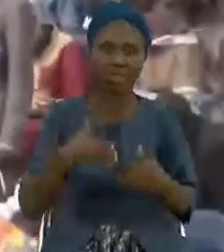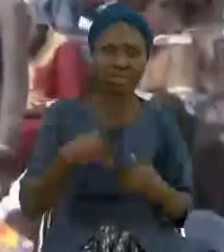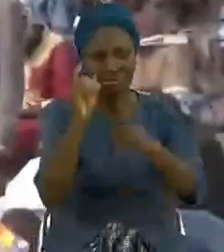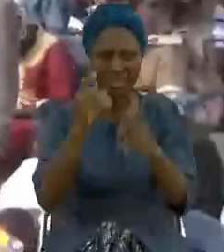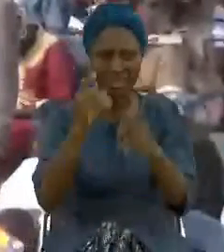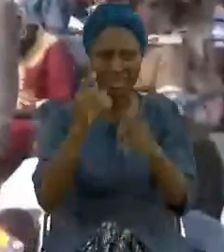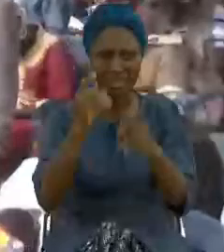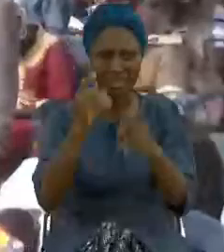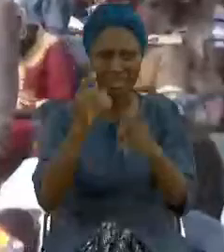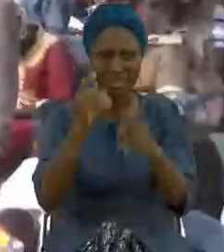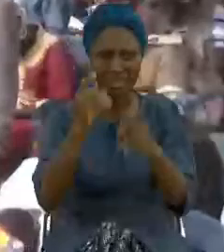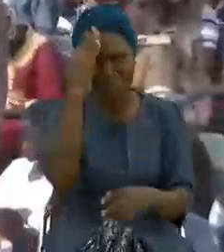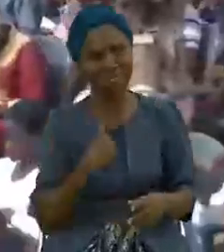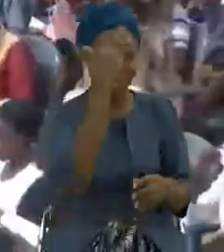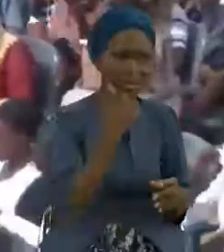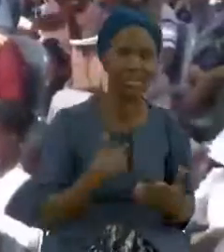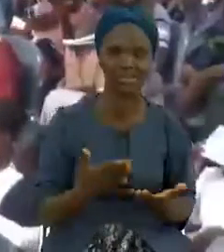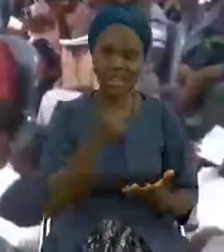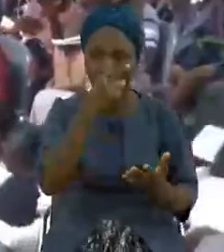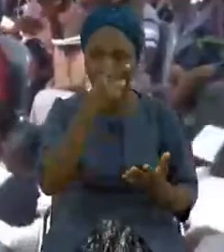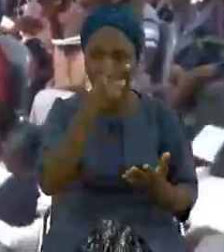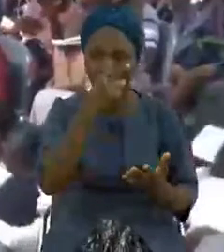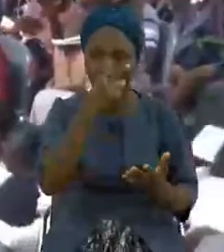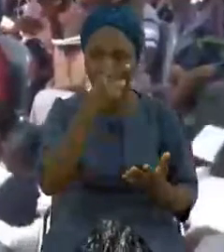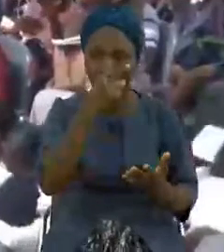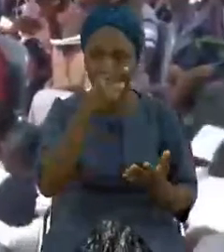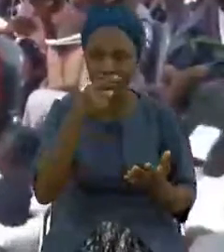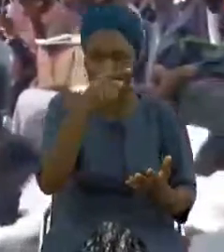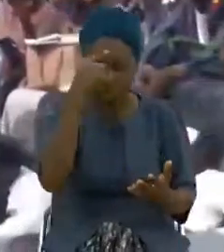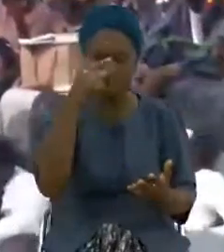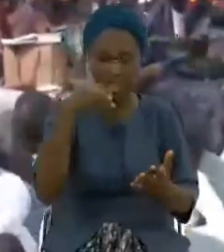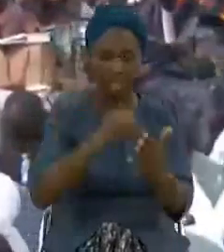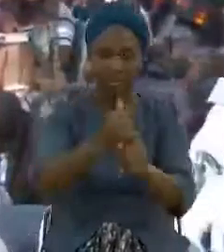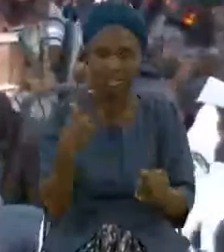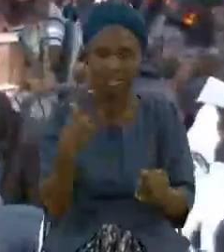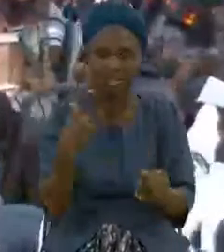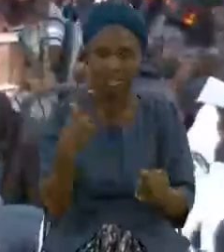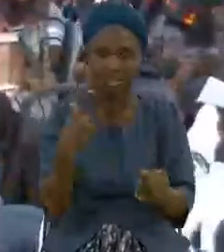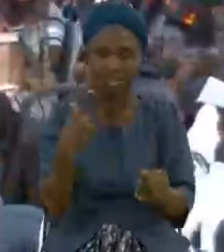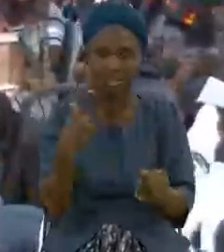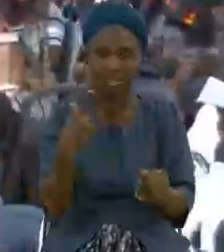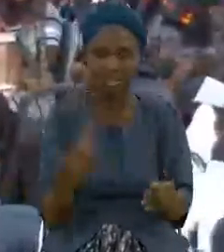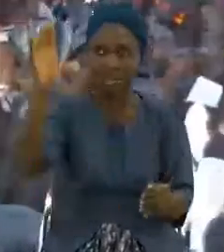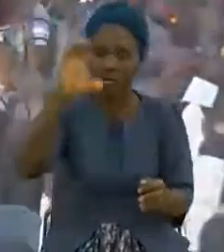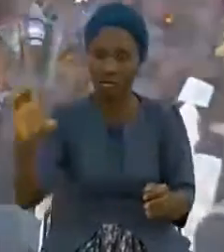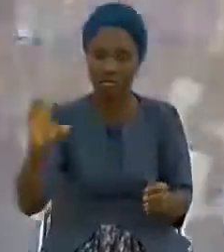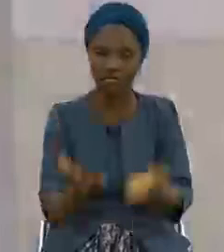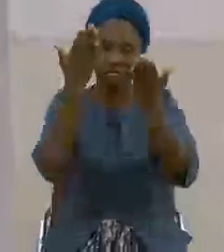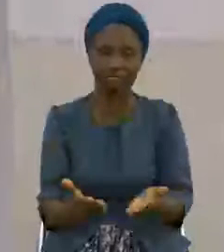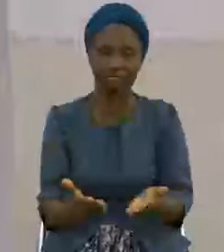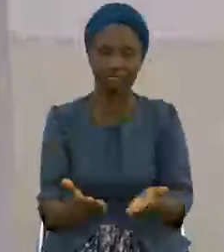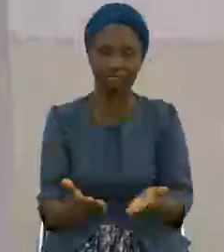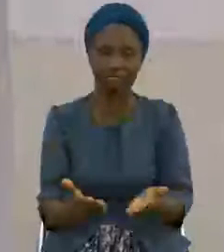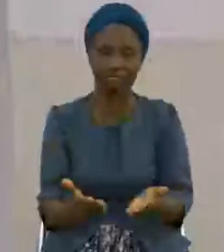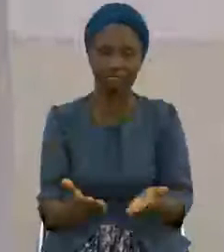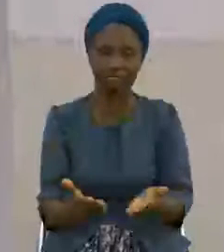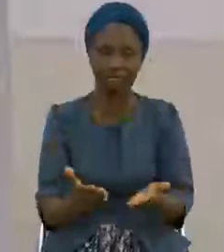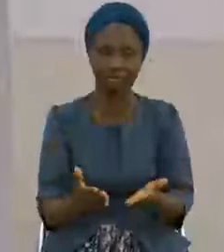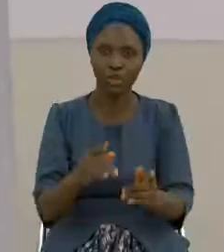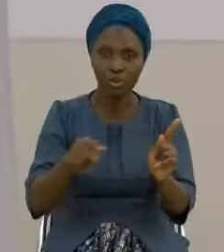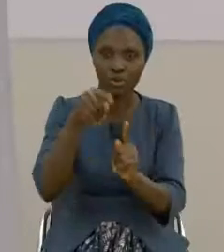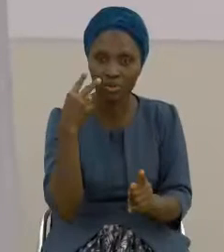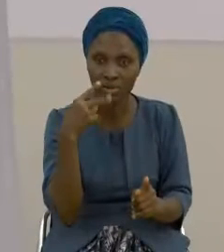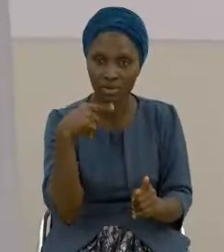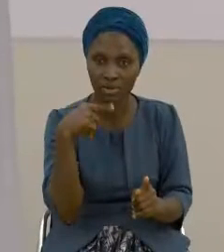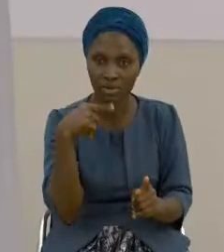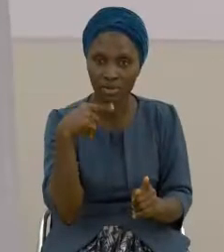becomes heavier. But when you say, I'm not looking at the cross, I'm looking at Christ, the